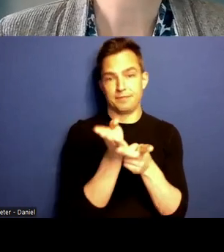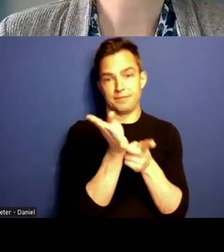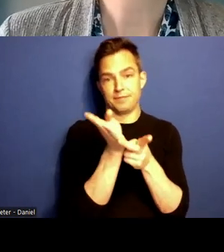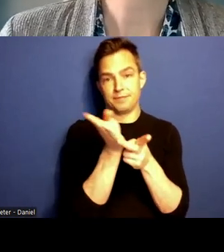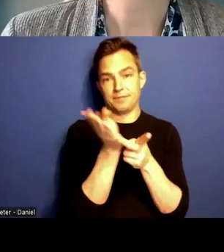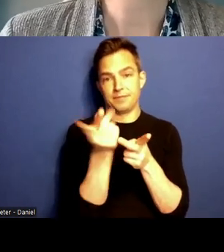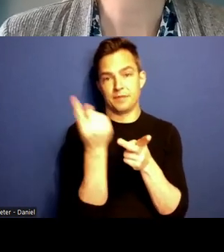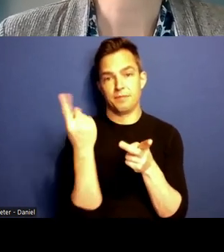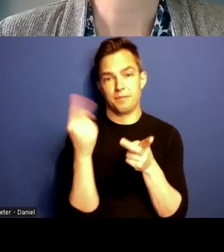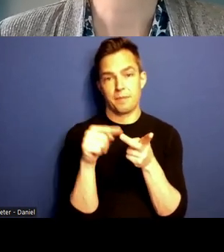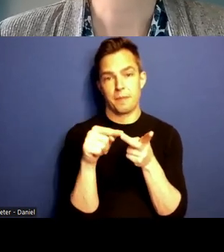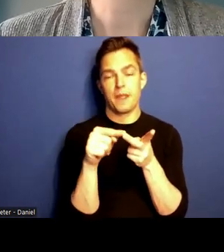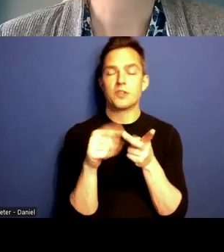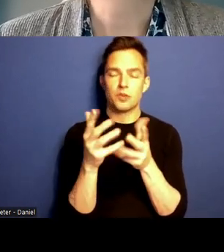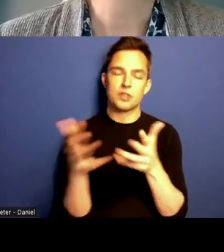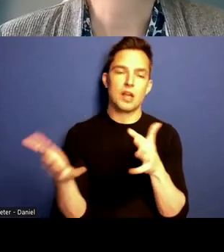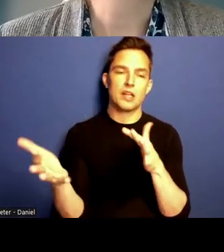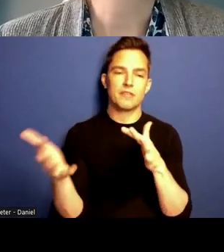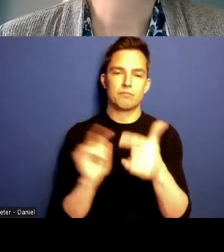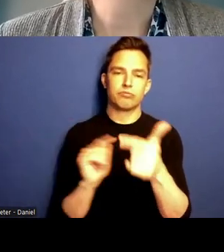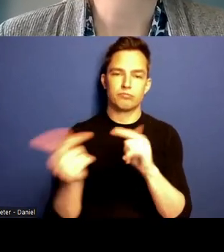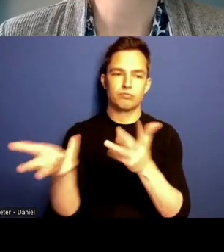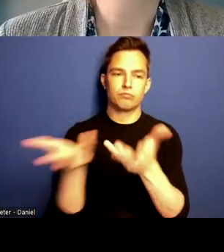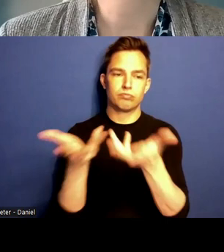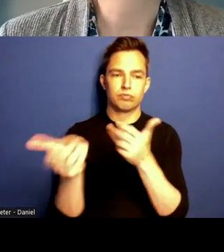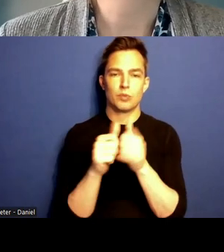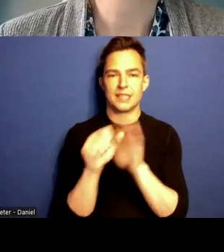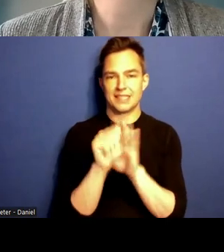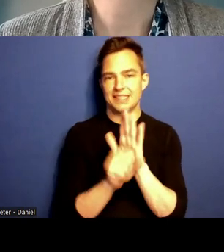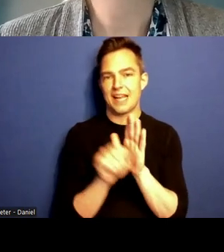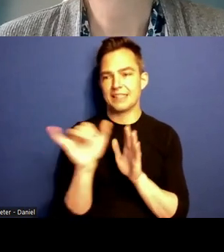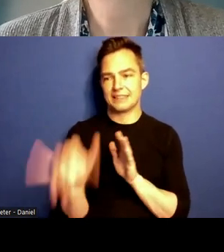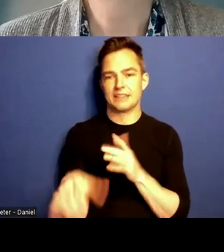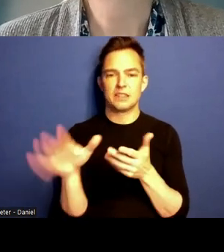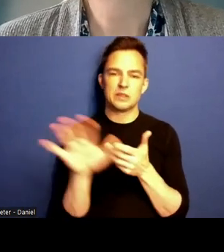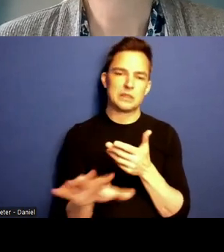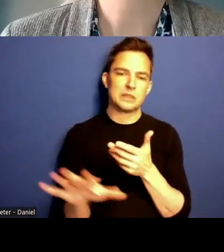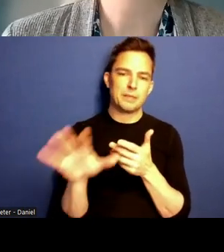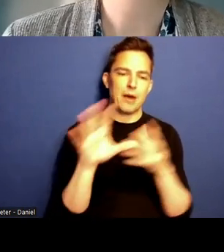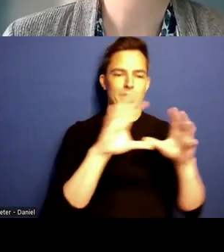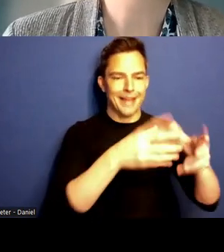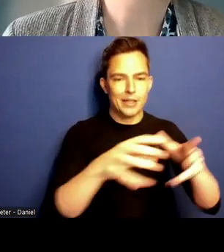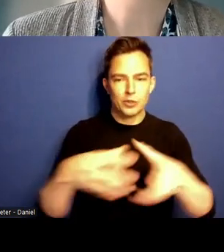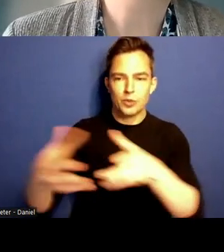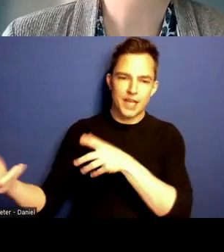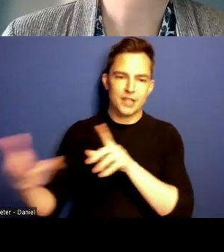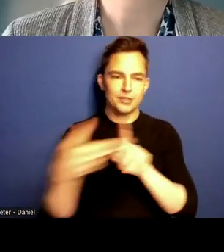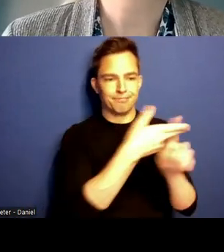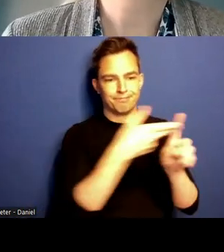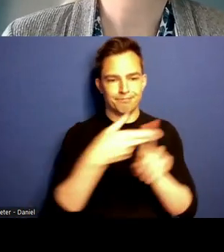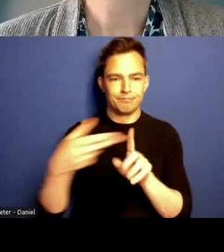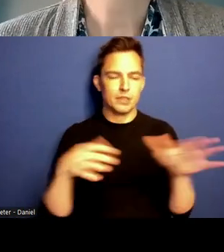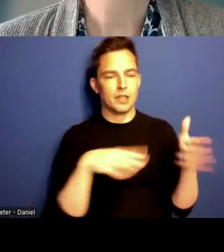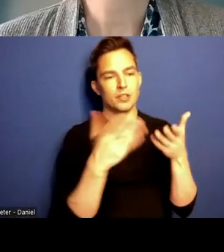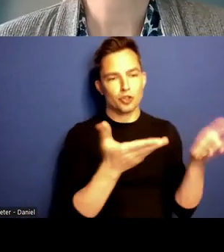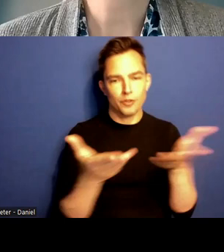categorization. So there was a lot of going back and forth with the state and with about categorization and about services